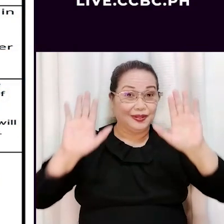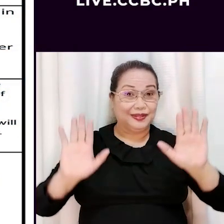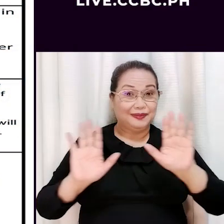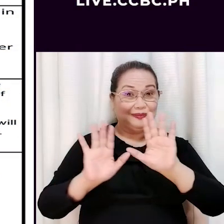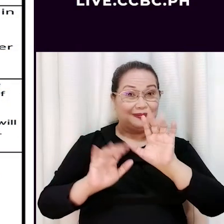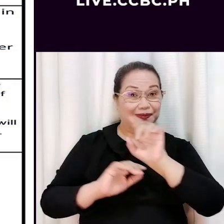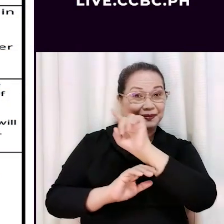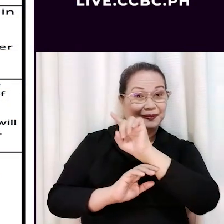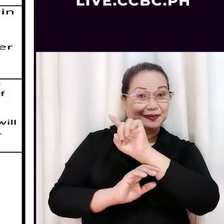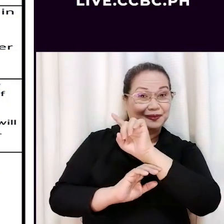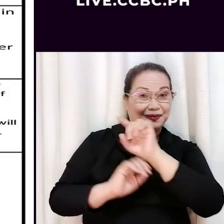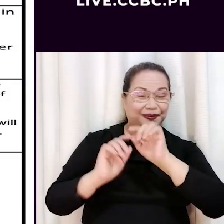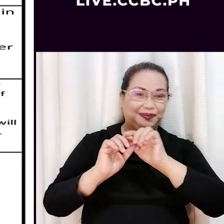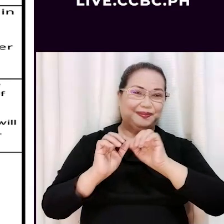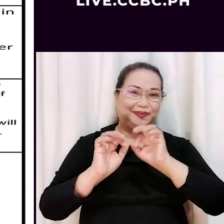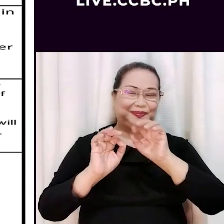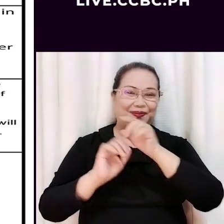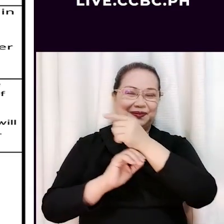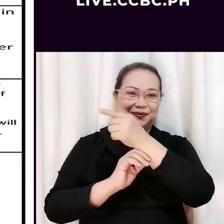this chart is